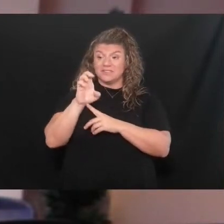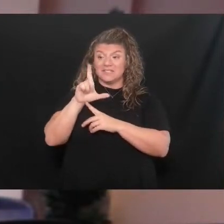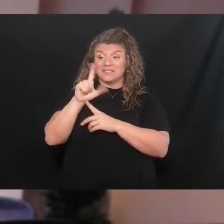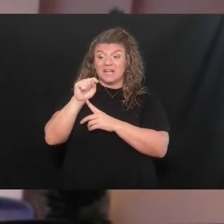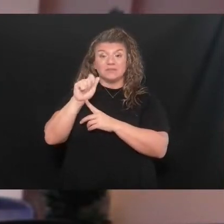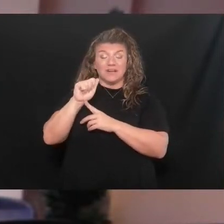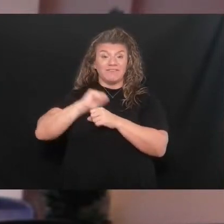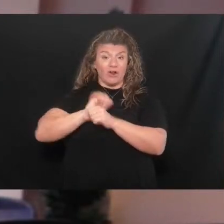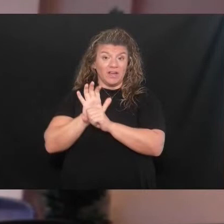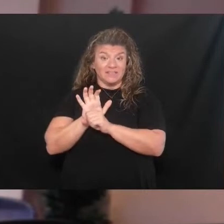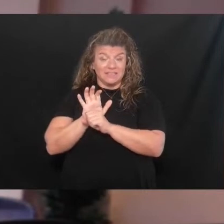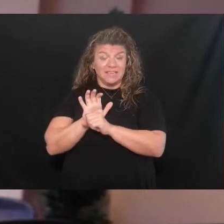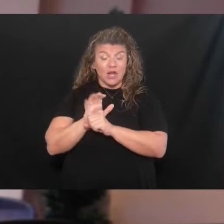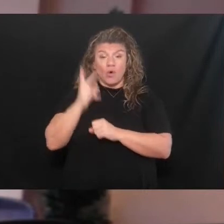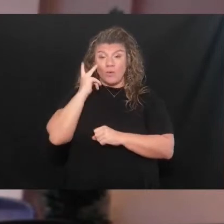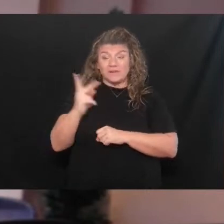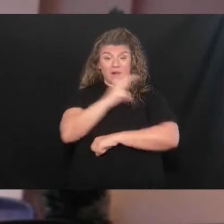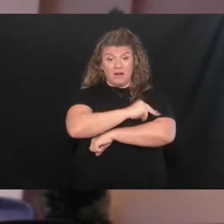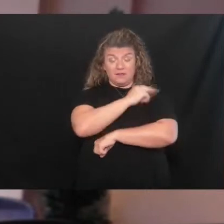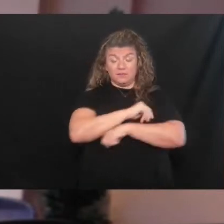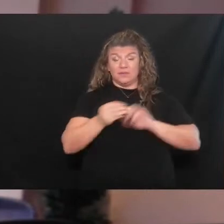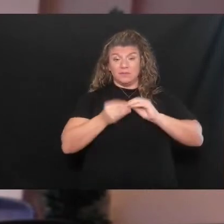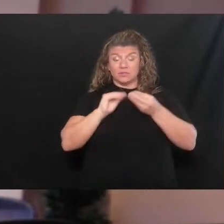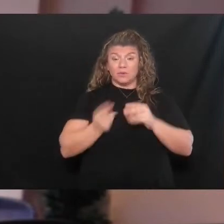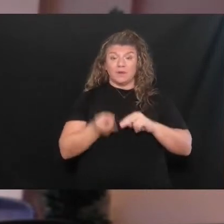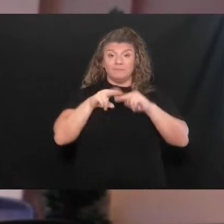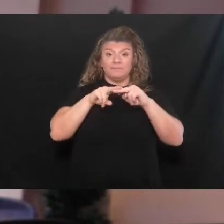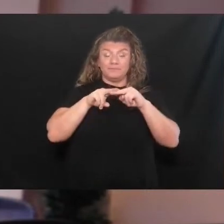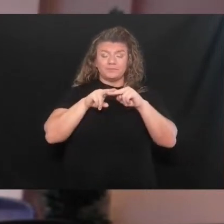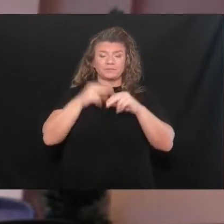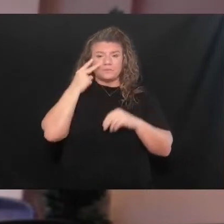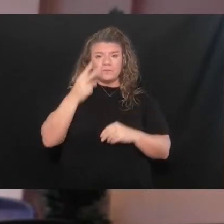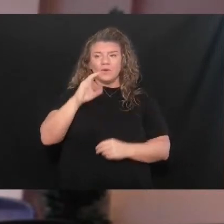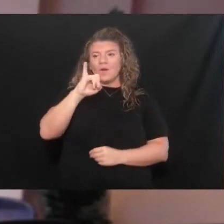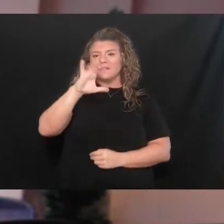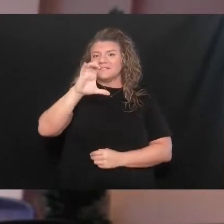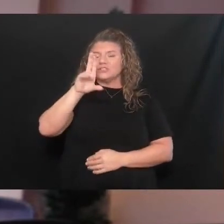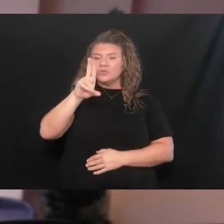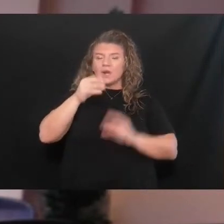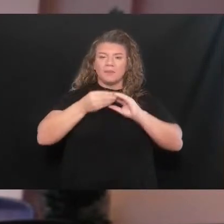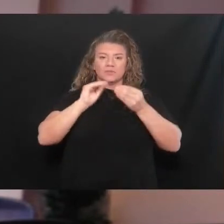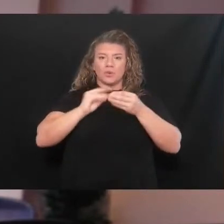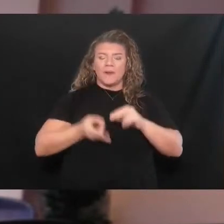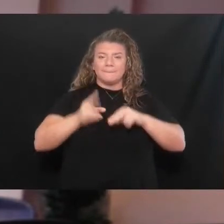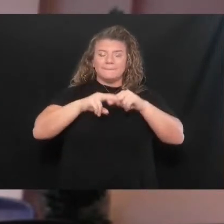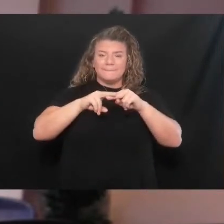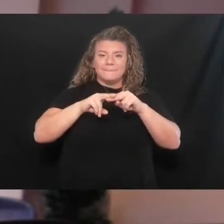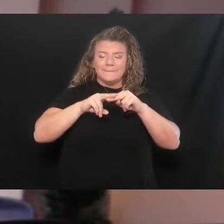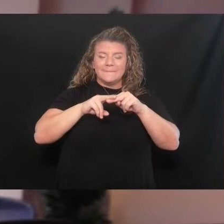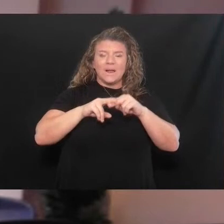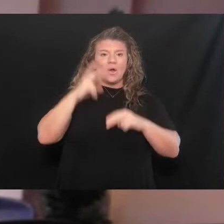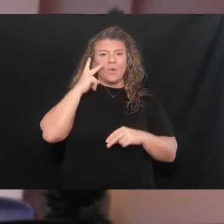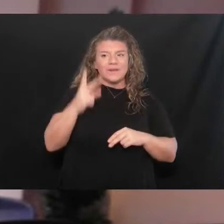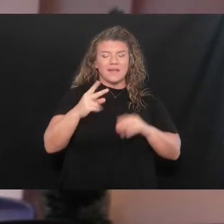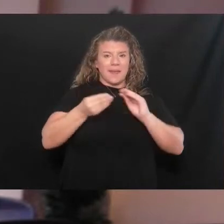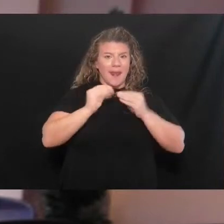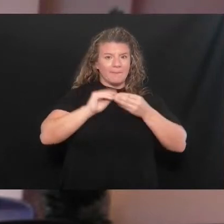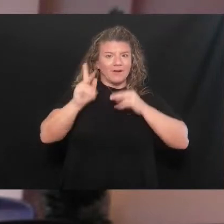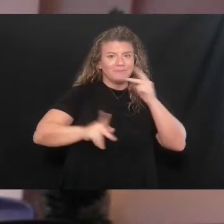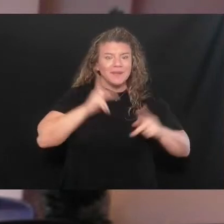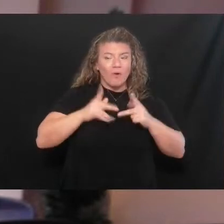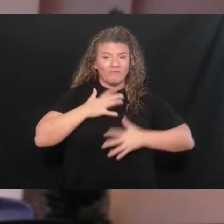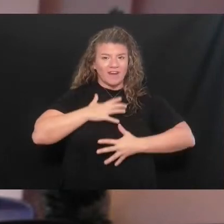variant. We see our hospital numbers going up. We see our ICU numbers going up. We see the number of people